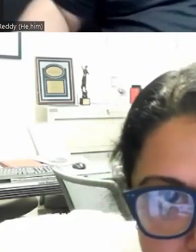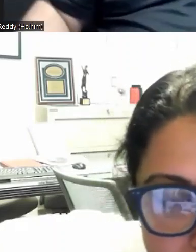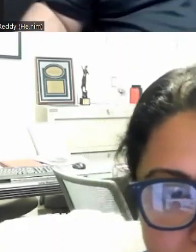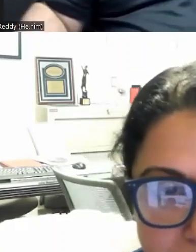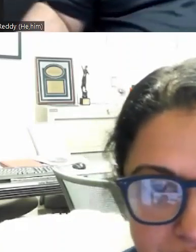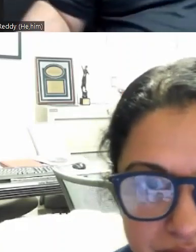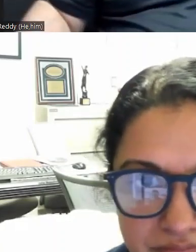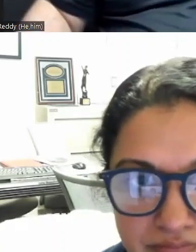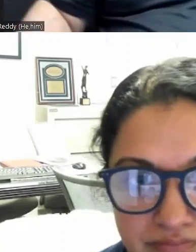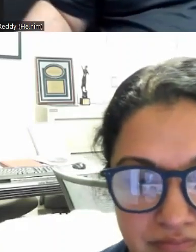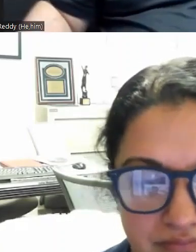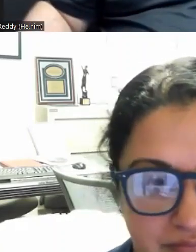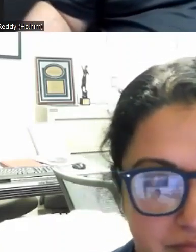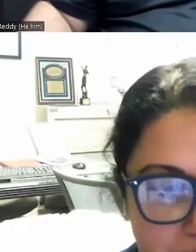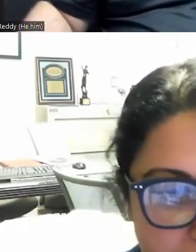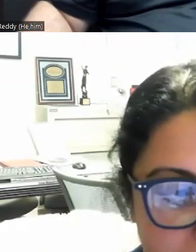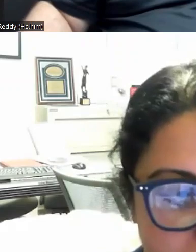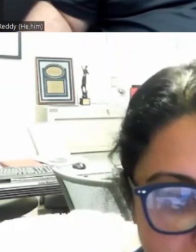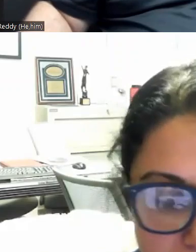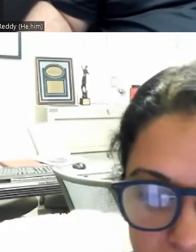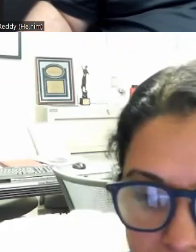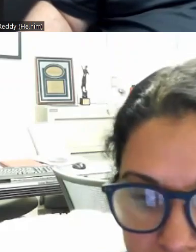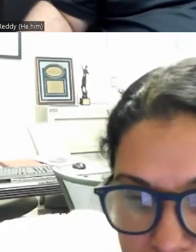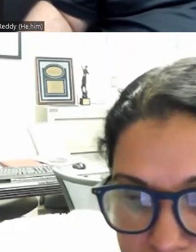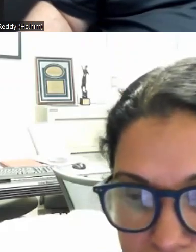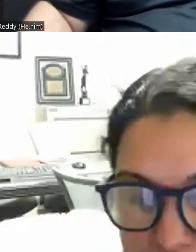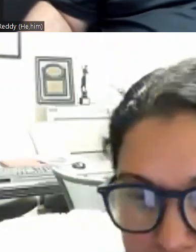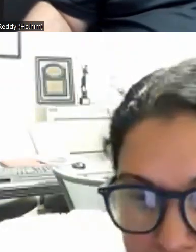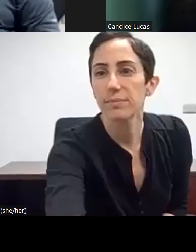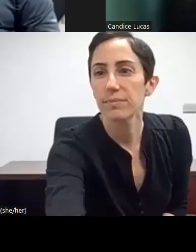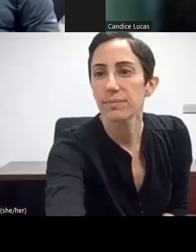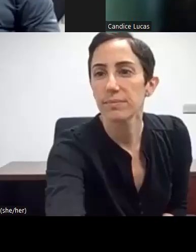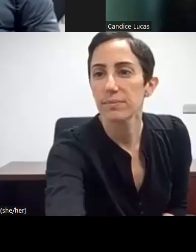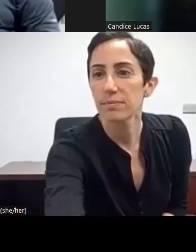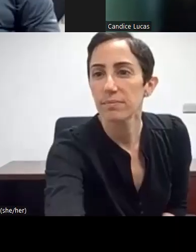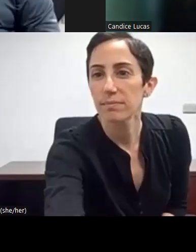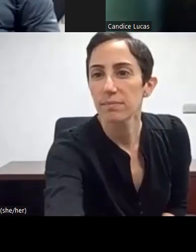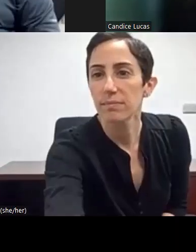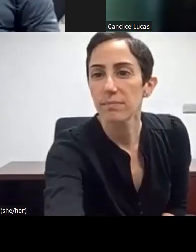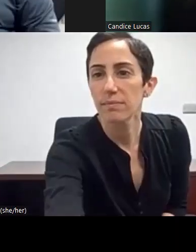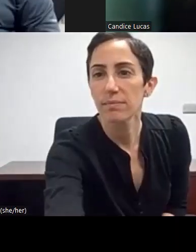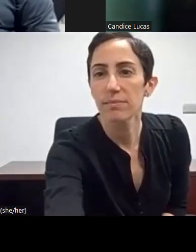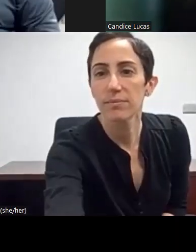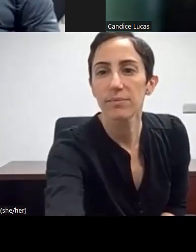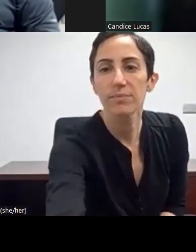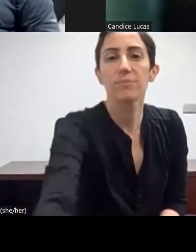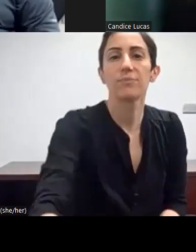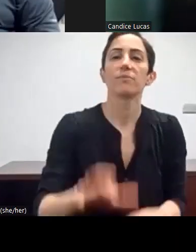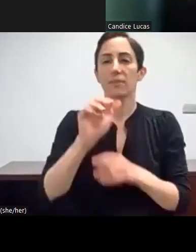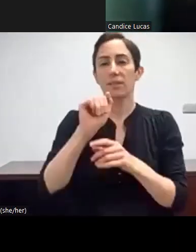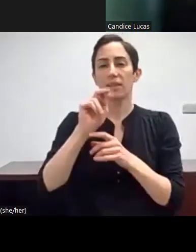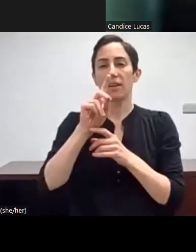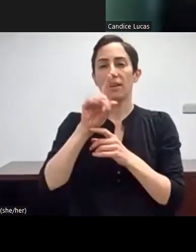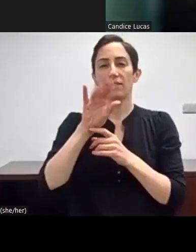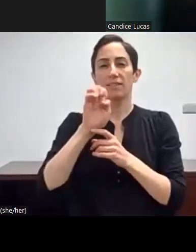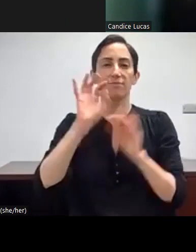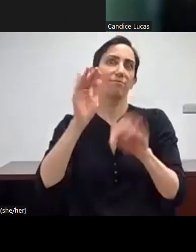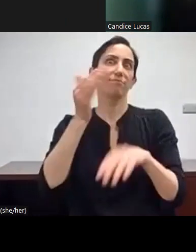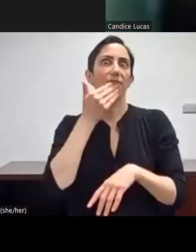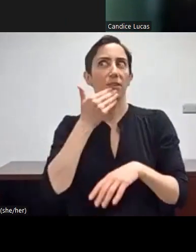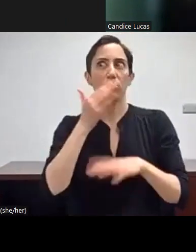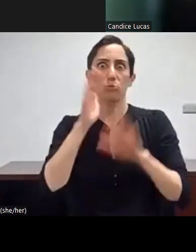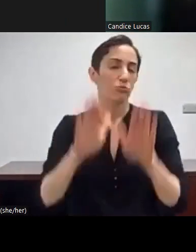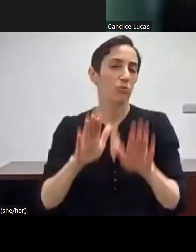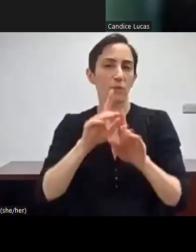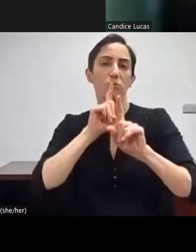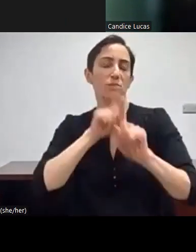Thank you so much for that comprehensive response to that. And I think this one is for you, Jason. As